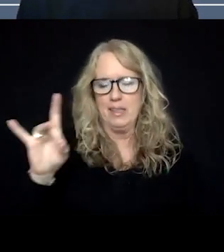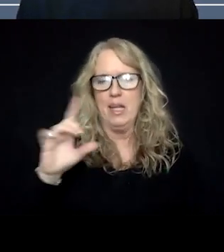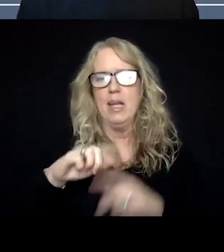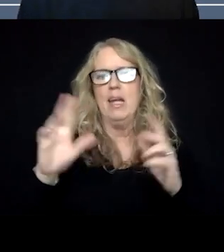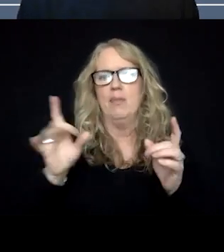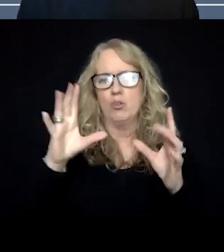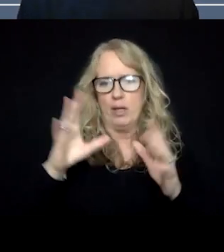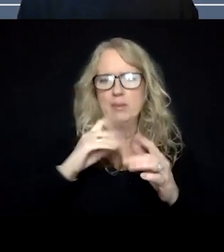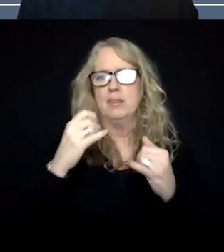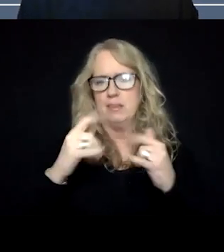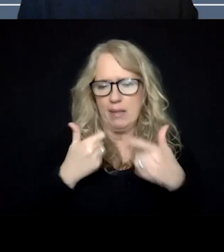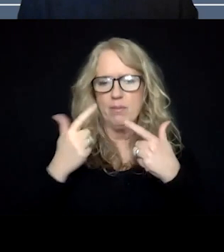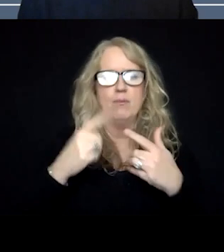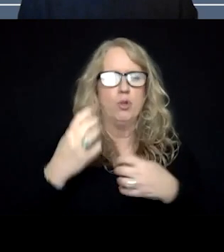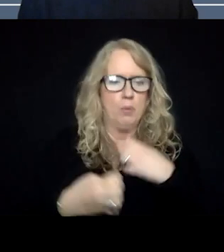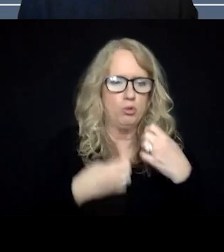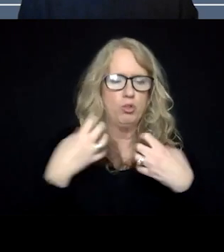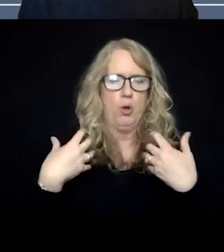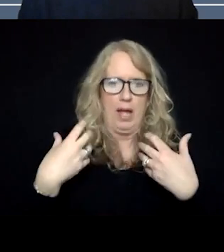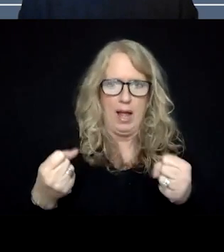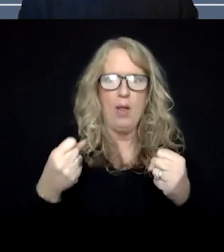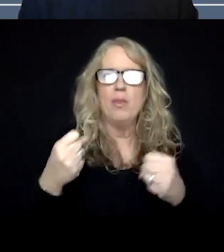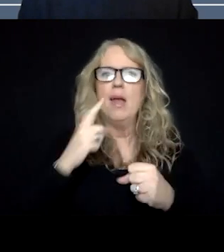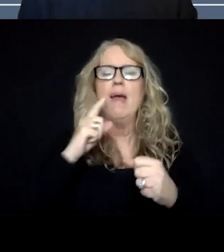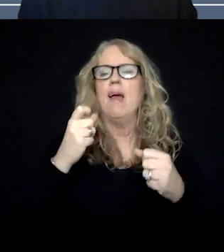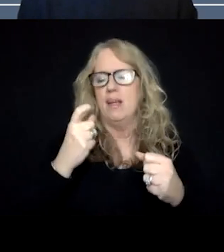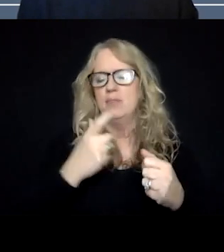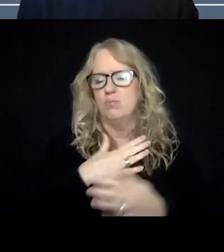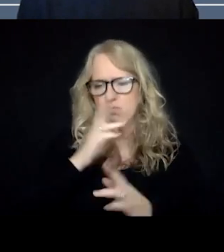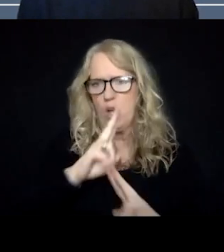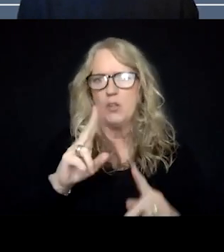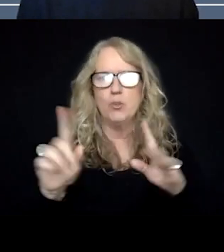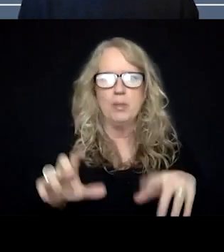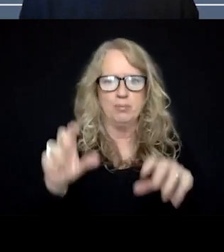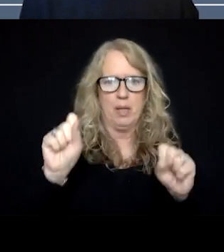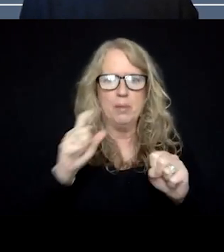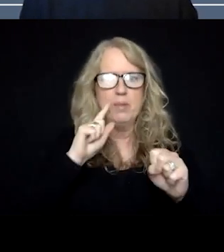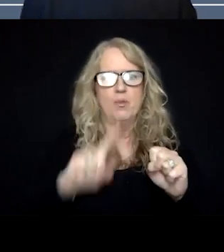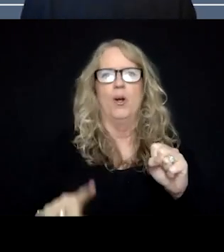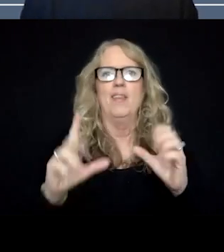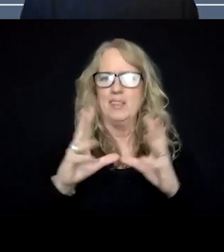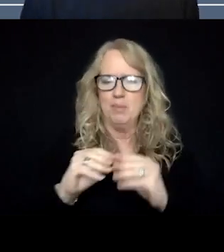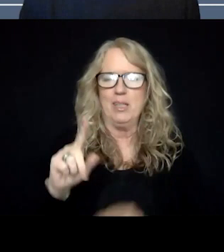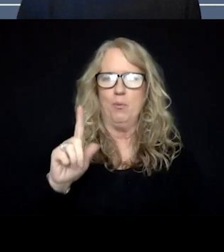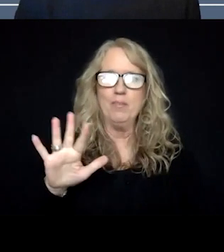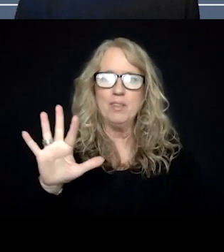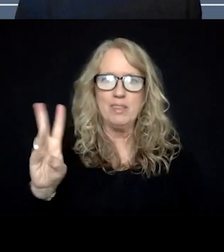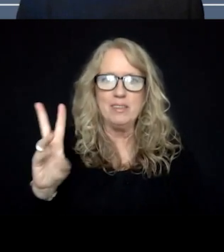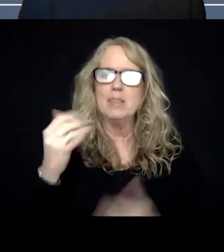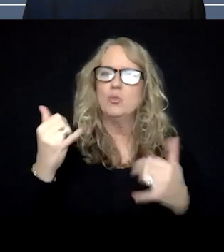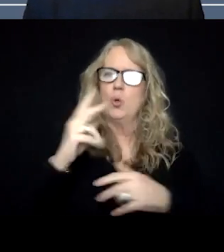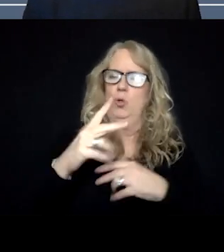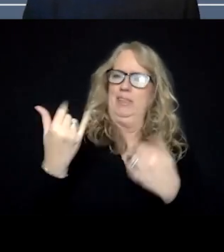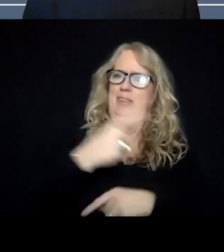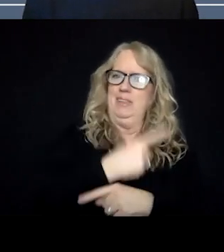Lifeline, Vibrant Emotional Health. I'm pleased and honored to be your host for today's episode number 156. We have a little bit of a different format